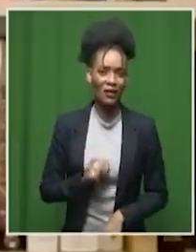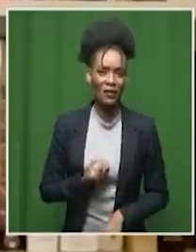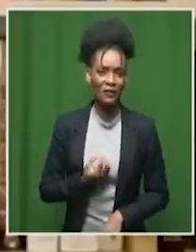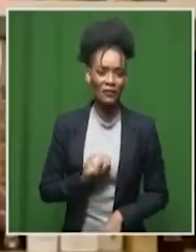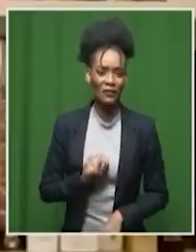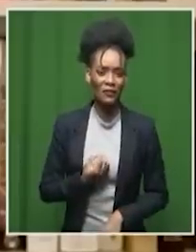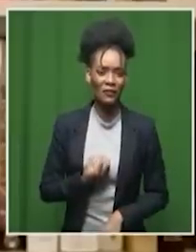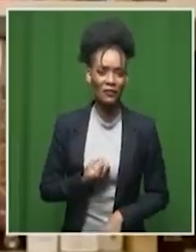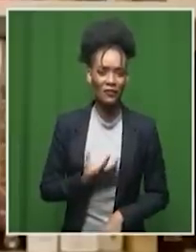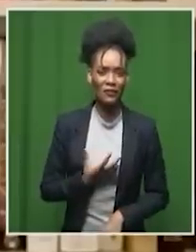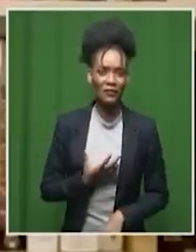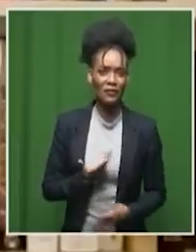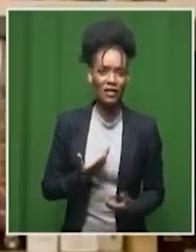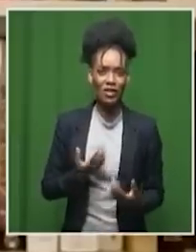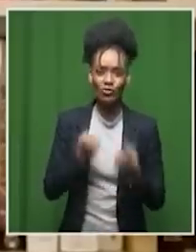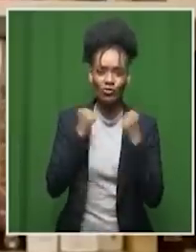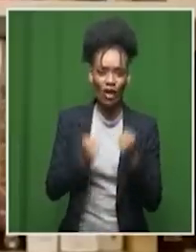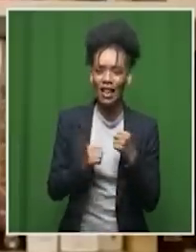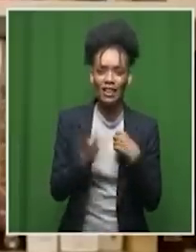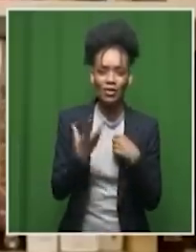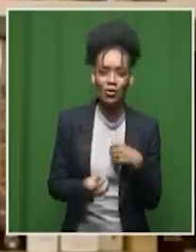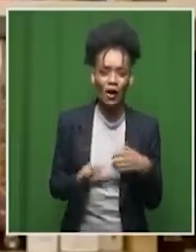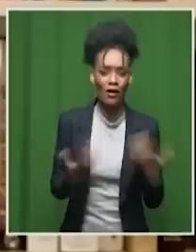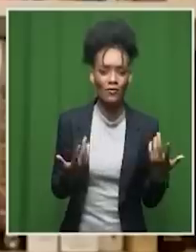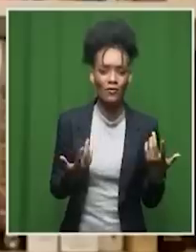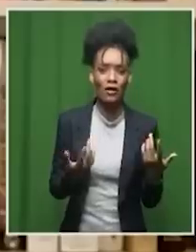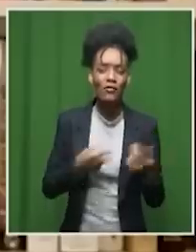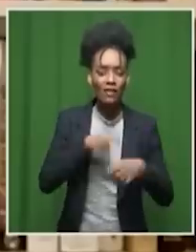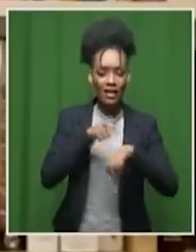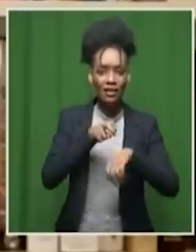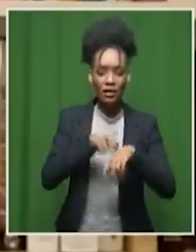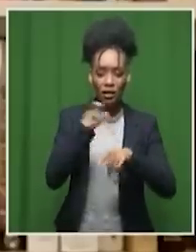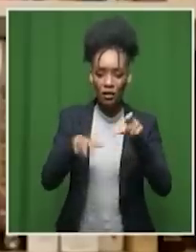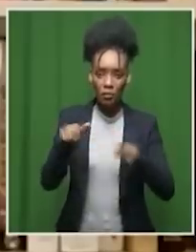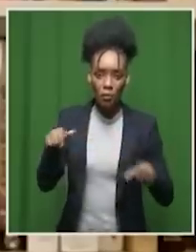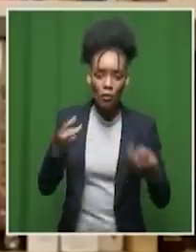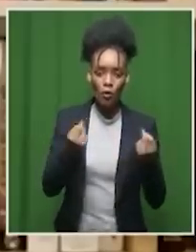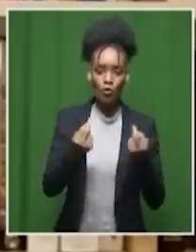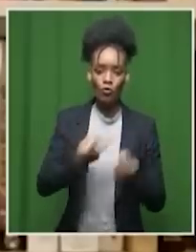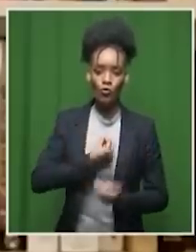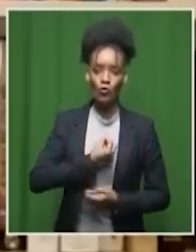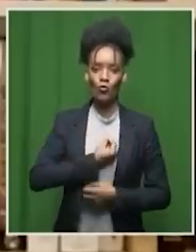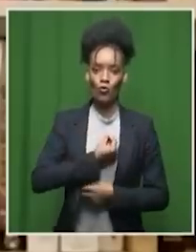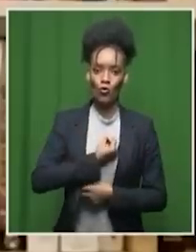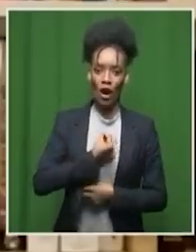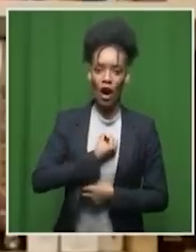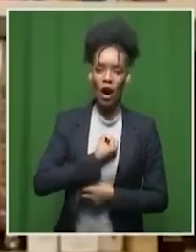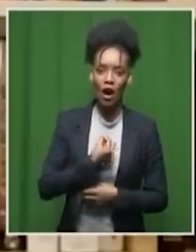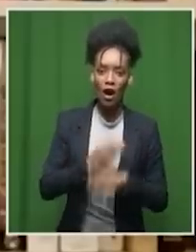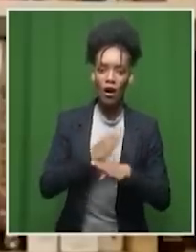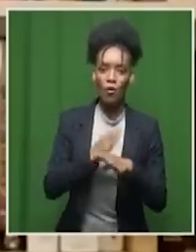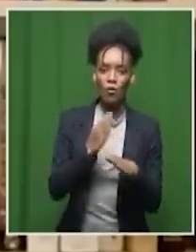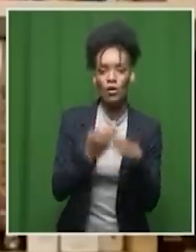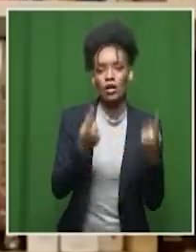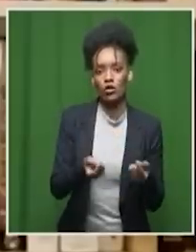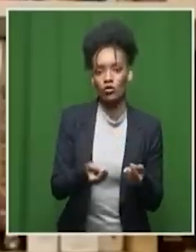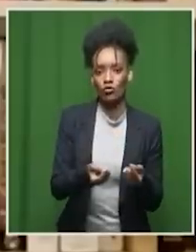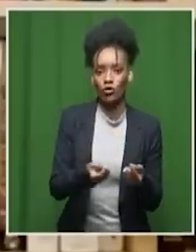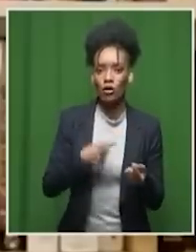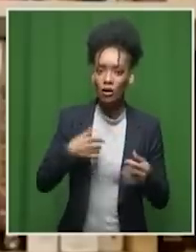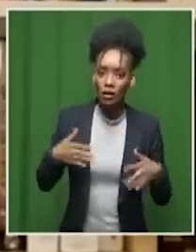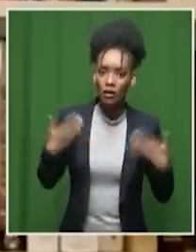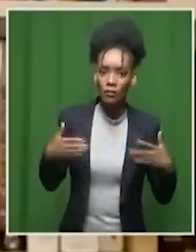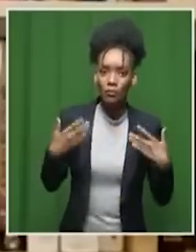geriatric politicians. We need the next generation to come in. And this is why I'm very happy that we have